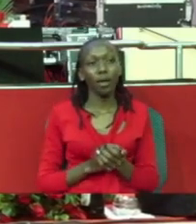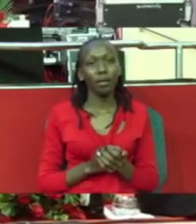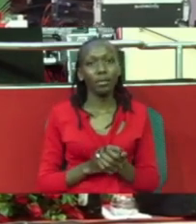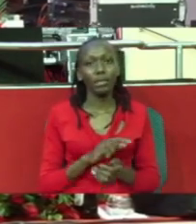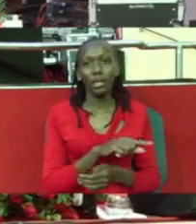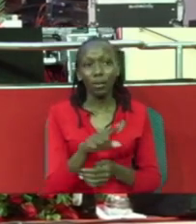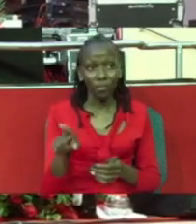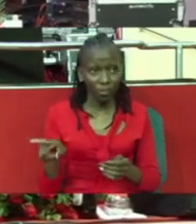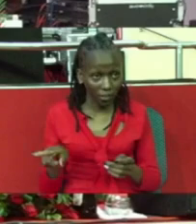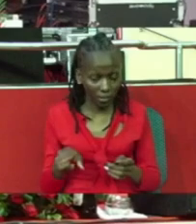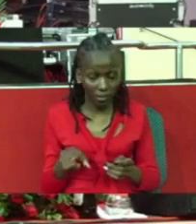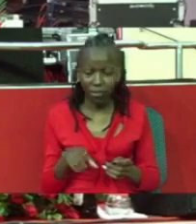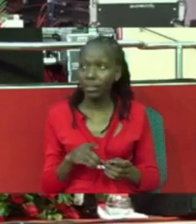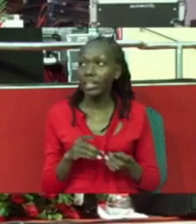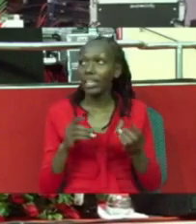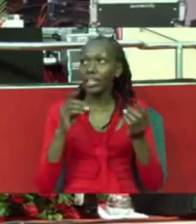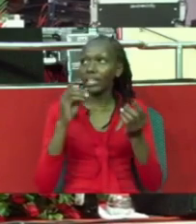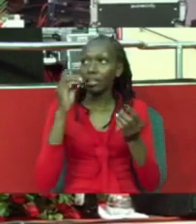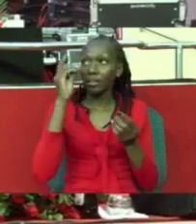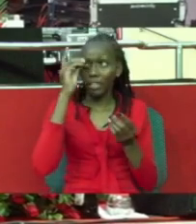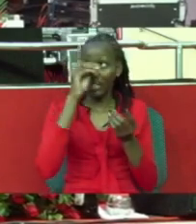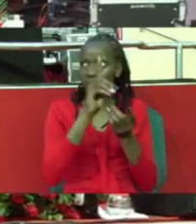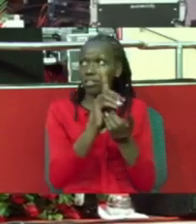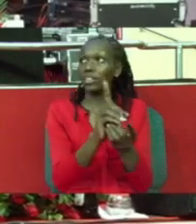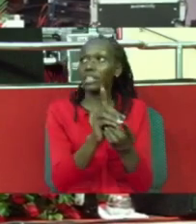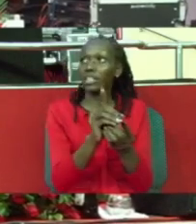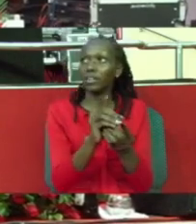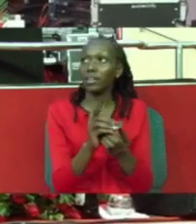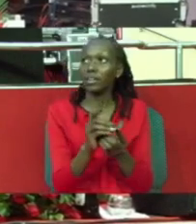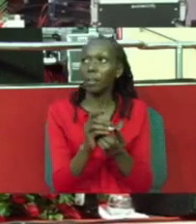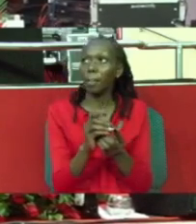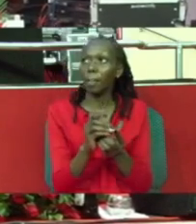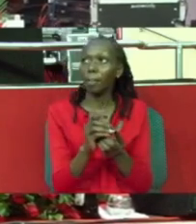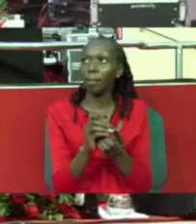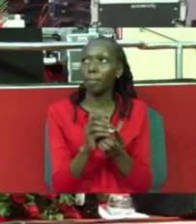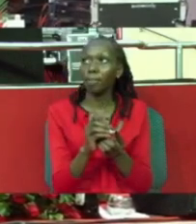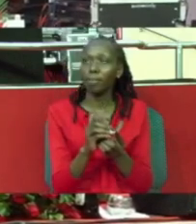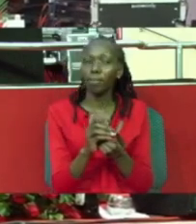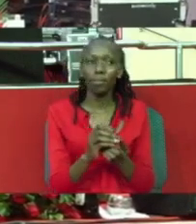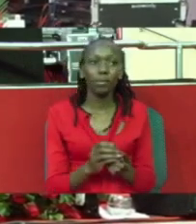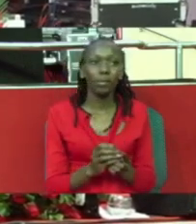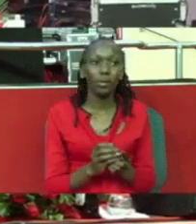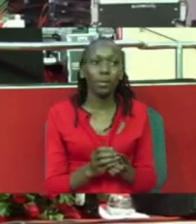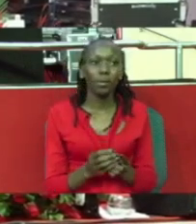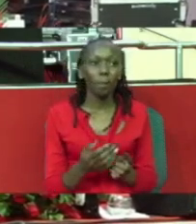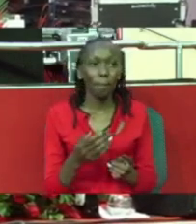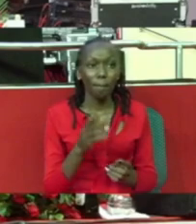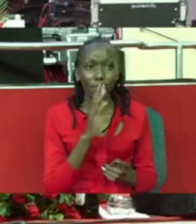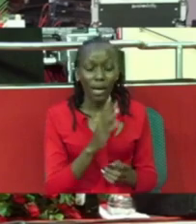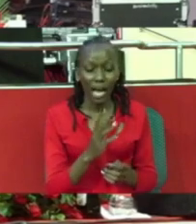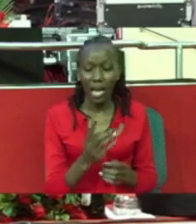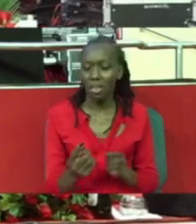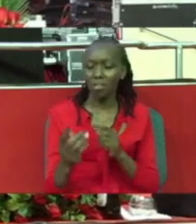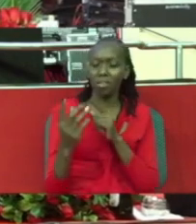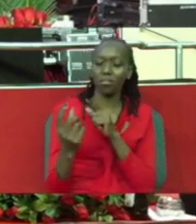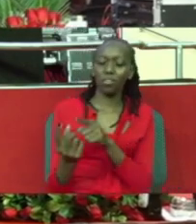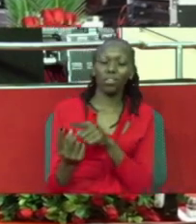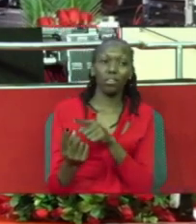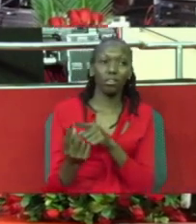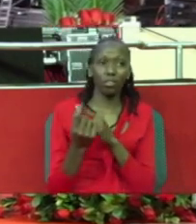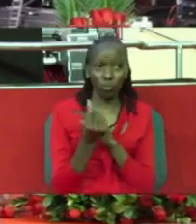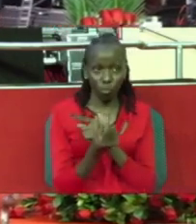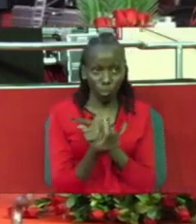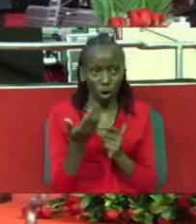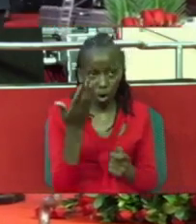been birthed. Ni lazima tuzalishe usoni na hatima zetu. By this little oil. Kwa sababu ya mafuta haya. However little it